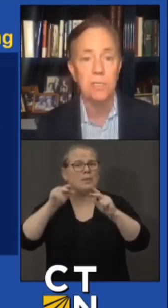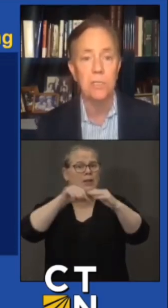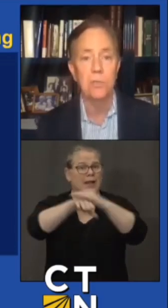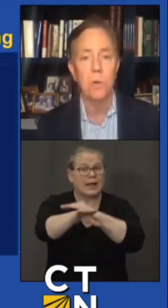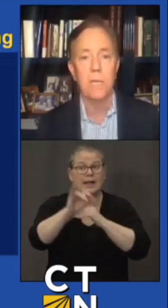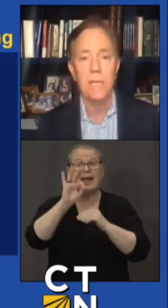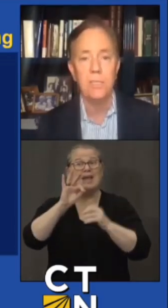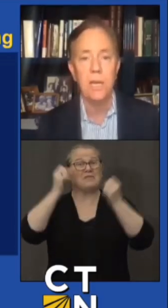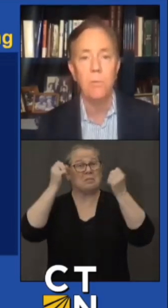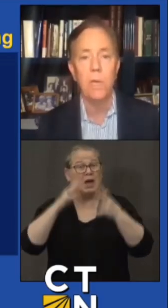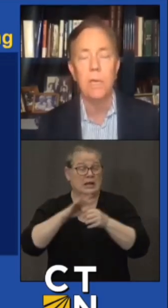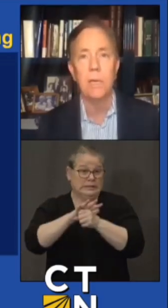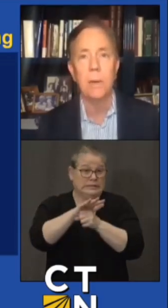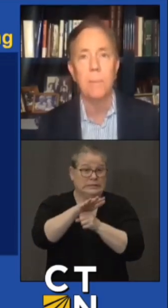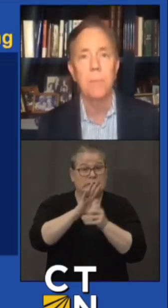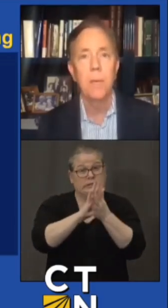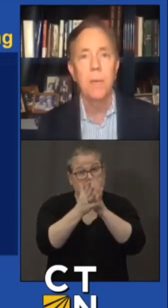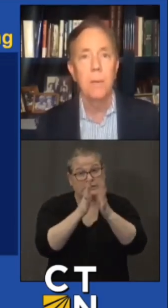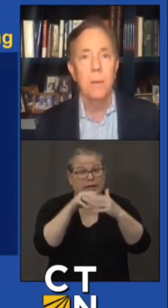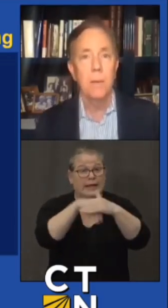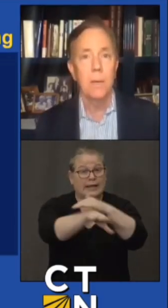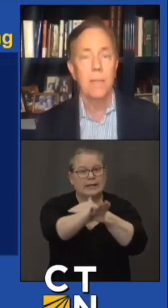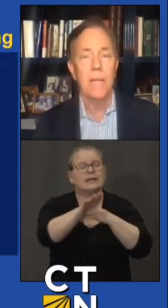in a distance way. That's how we can